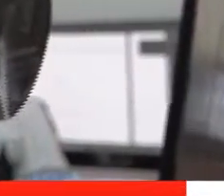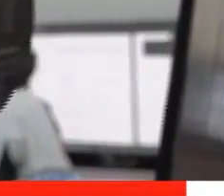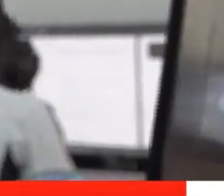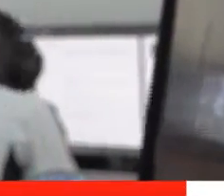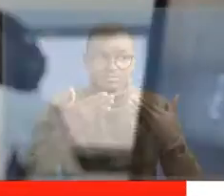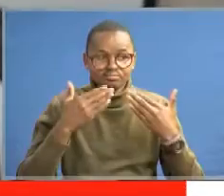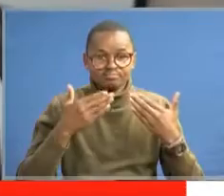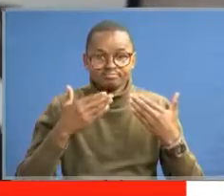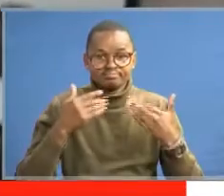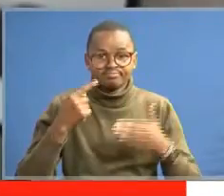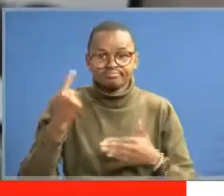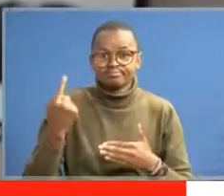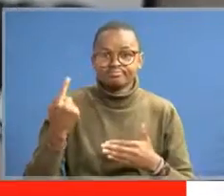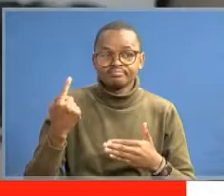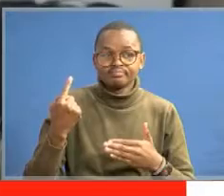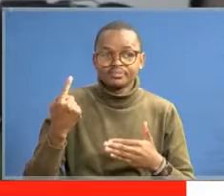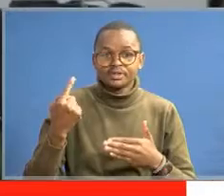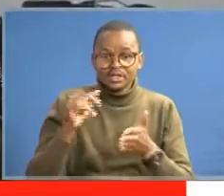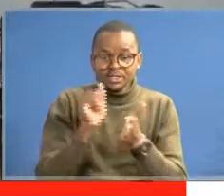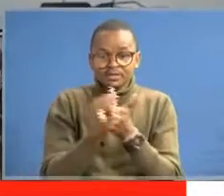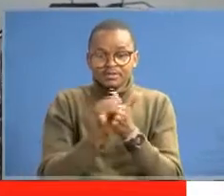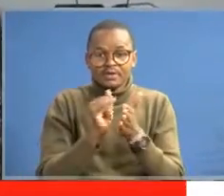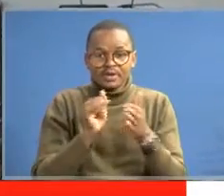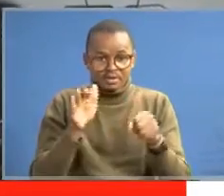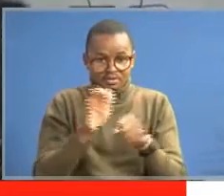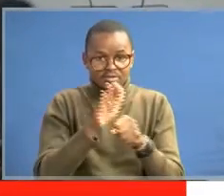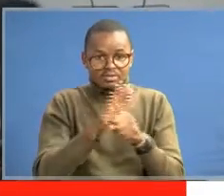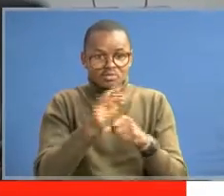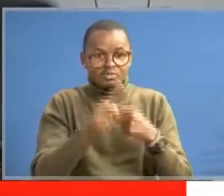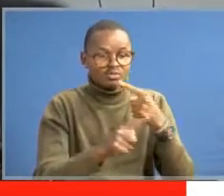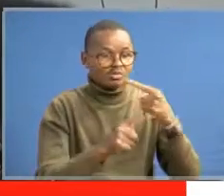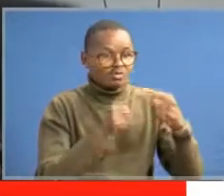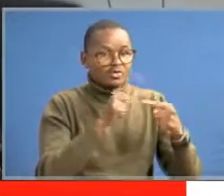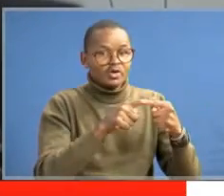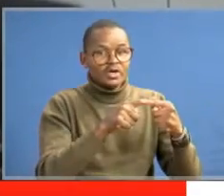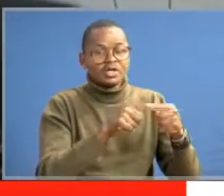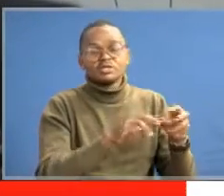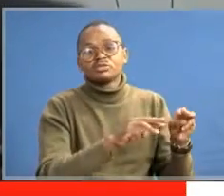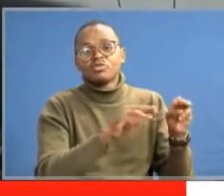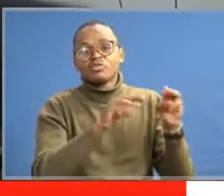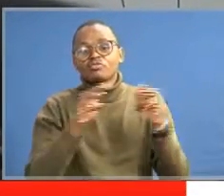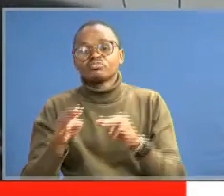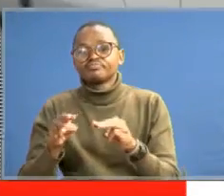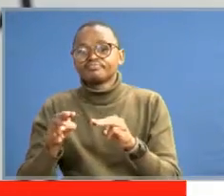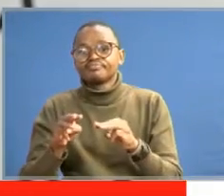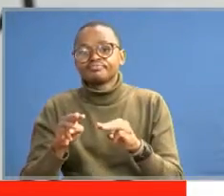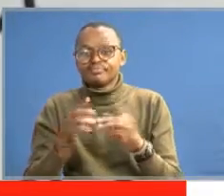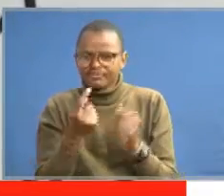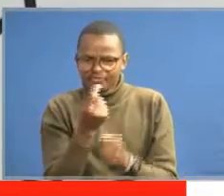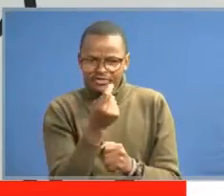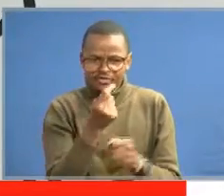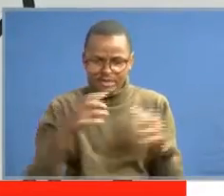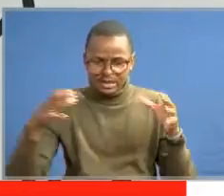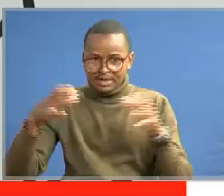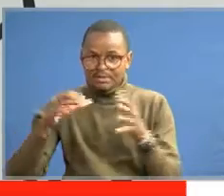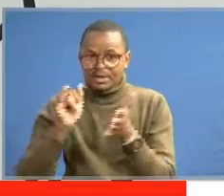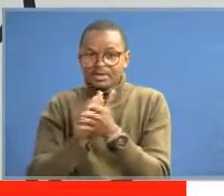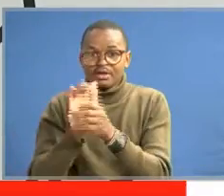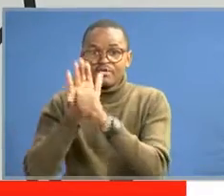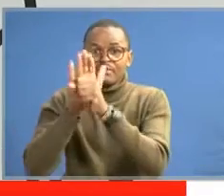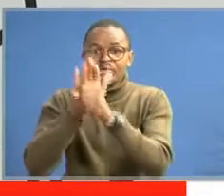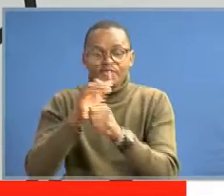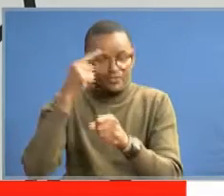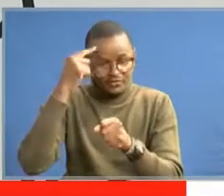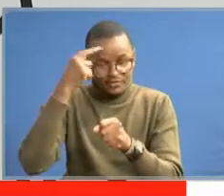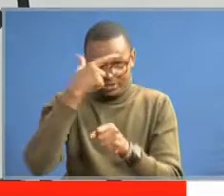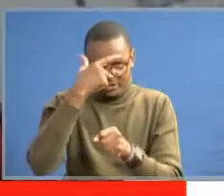Thanks to head tracking, the viewer's perspective is adjusted automatically when the head is moved. There are very few companies that push for the advancement